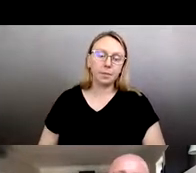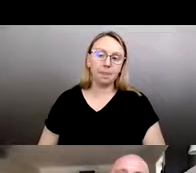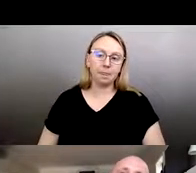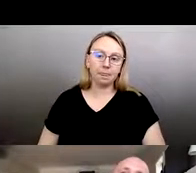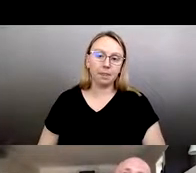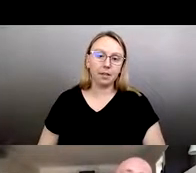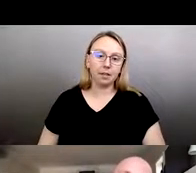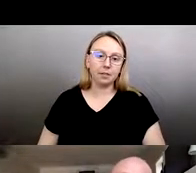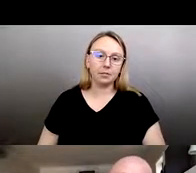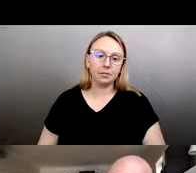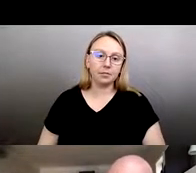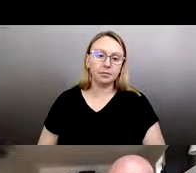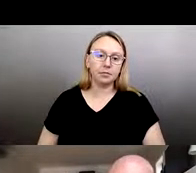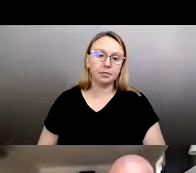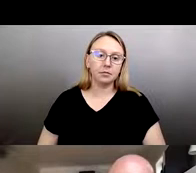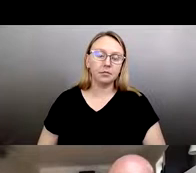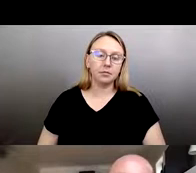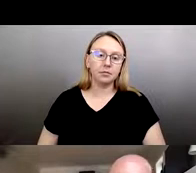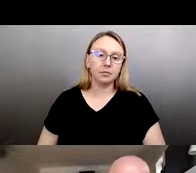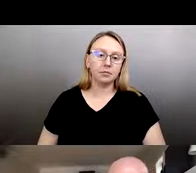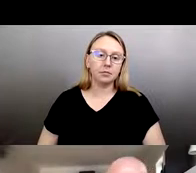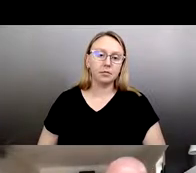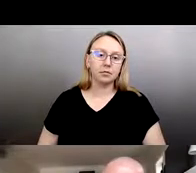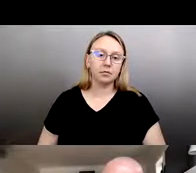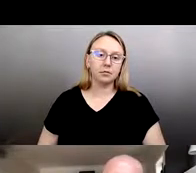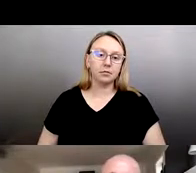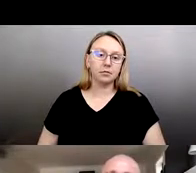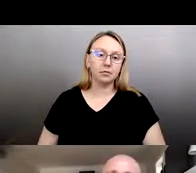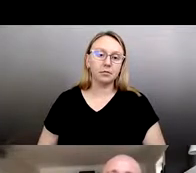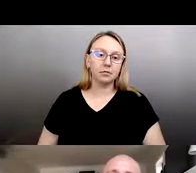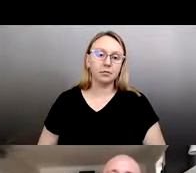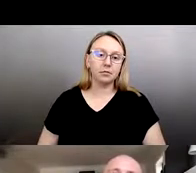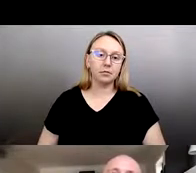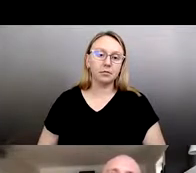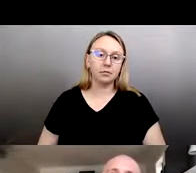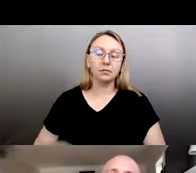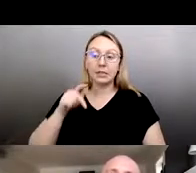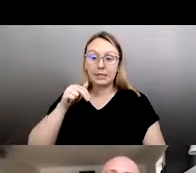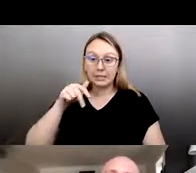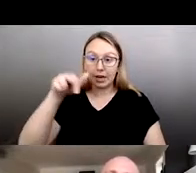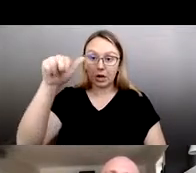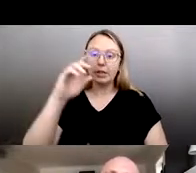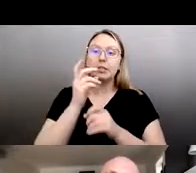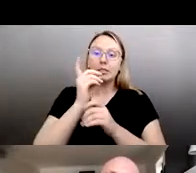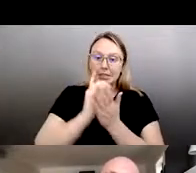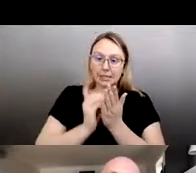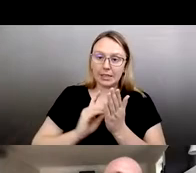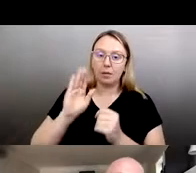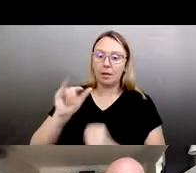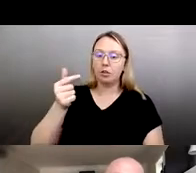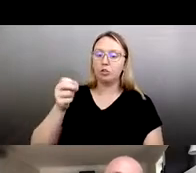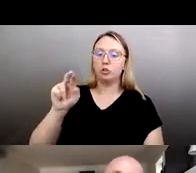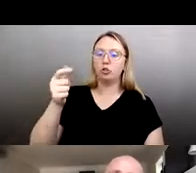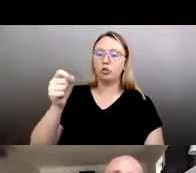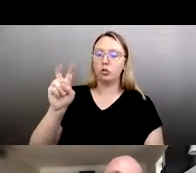So here we are ascending the staircase through the virtual tour. The staircase was designed by George Baranda. And you just